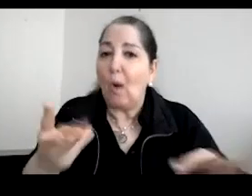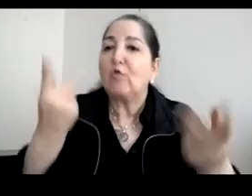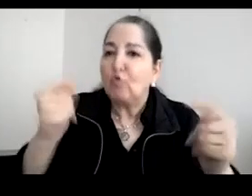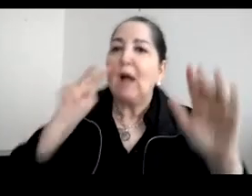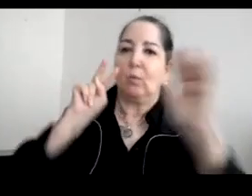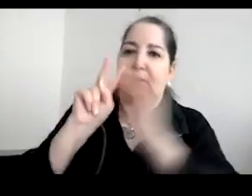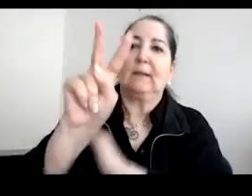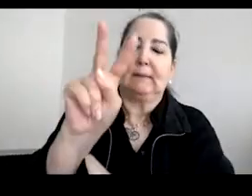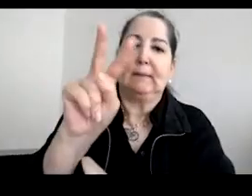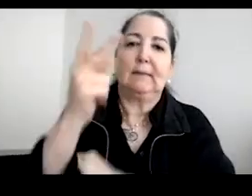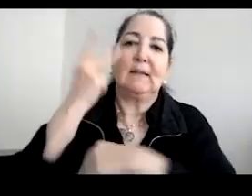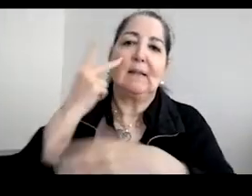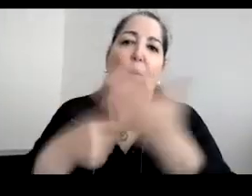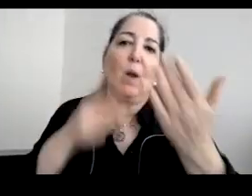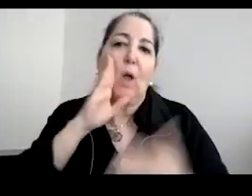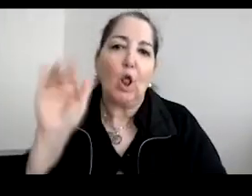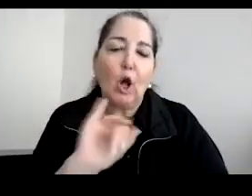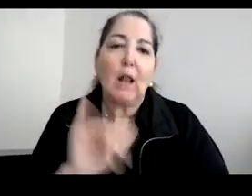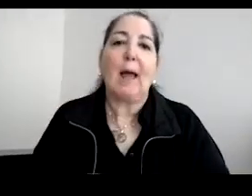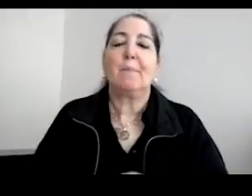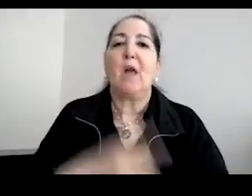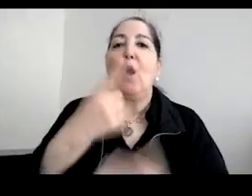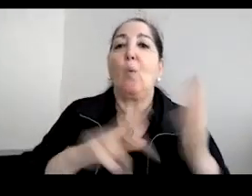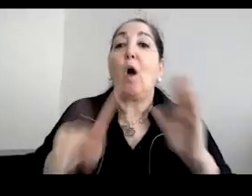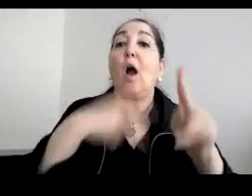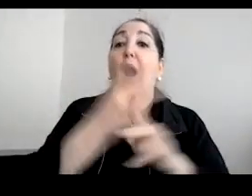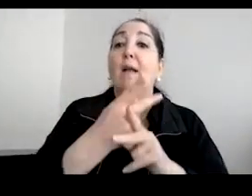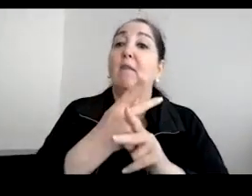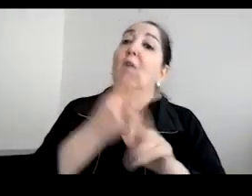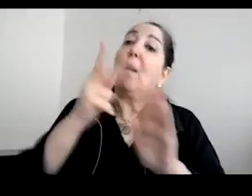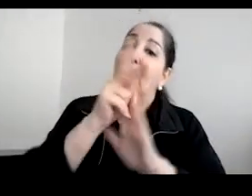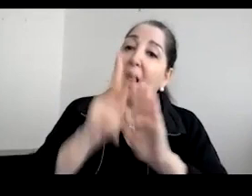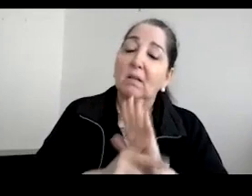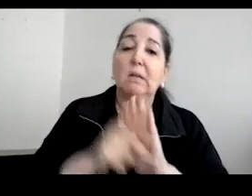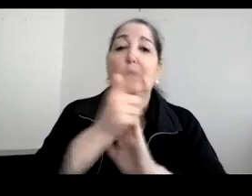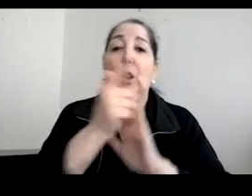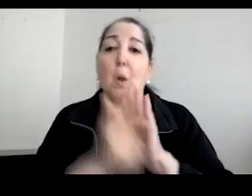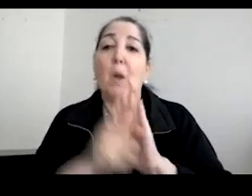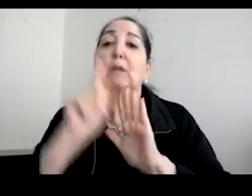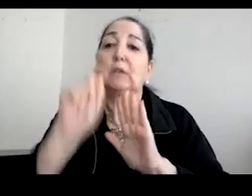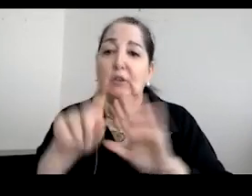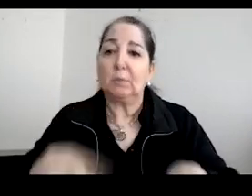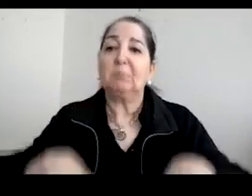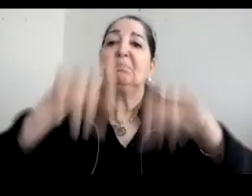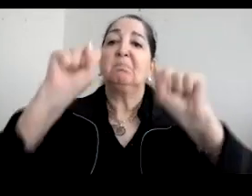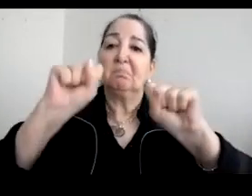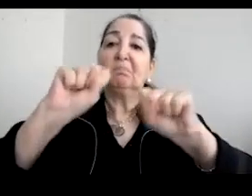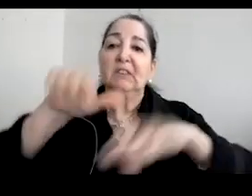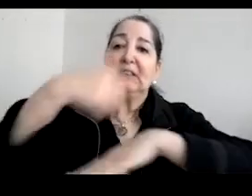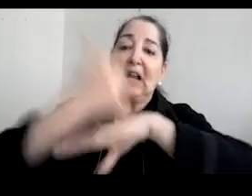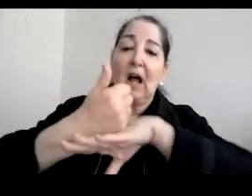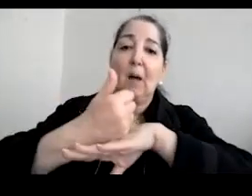and what kinds of policies need to be adopted to really prevent further, or at least mitigate further economic